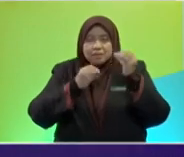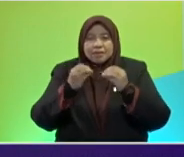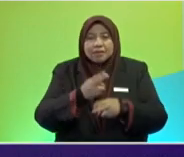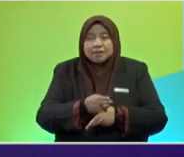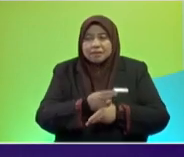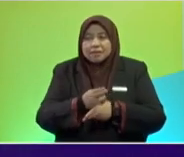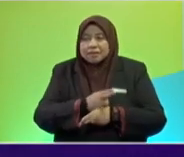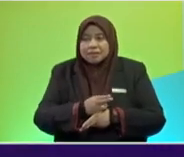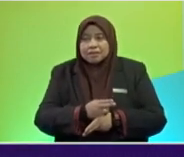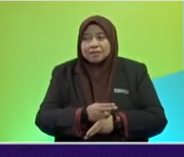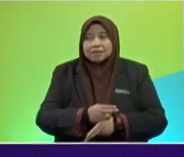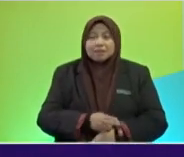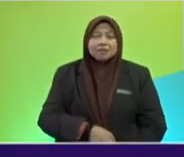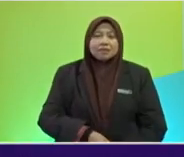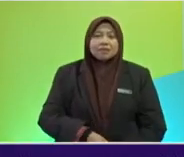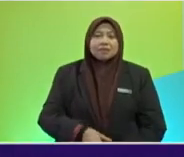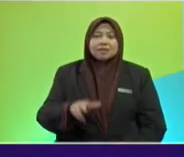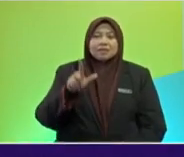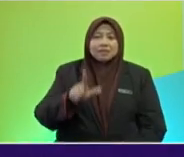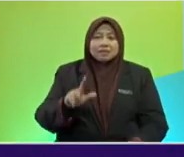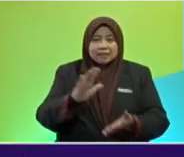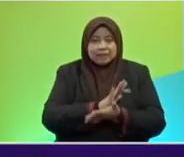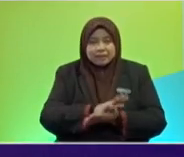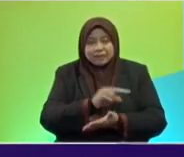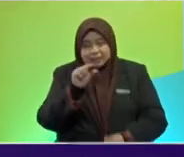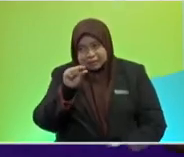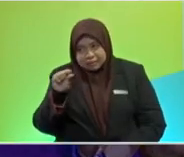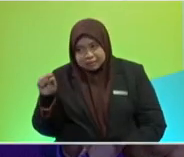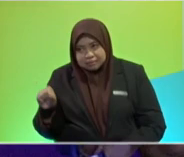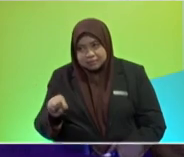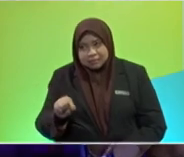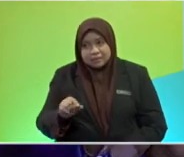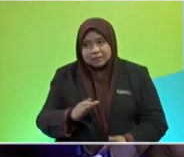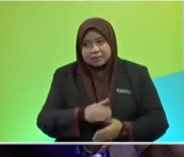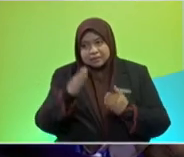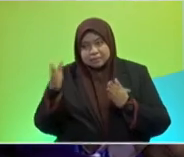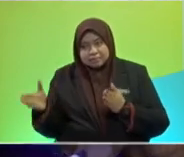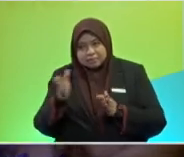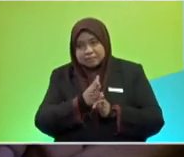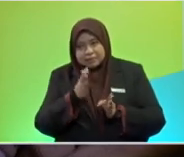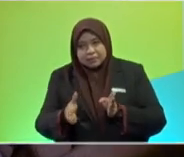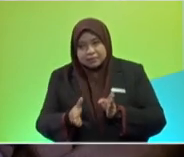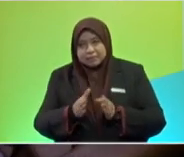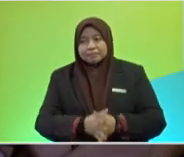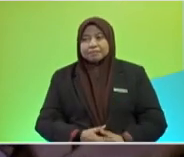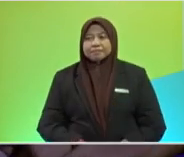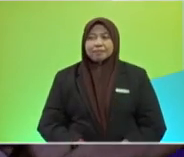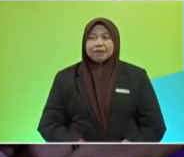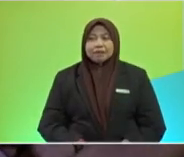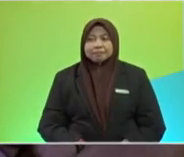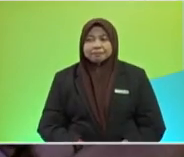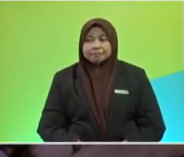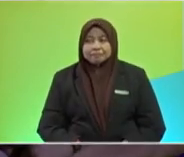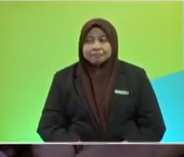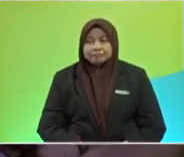this one, the one made from tracing paper, next to it. Next to it, like this? Maybe I'll just put it a bit here. Is there